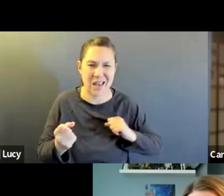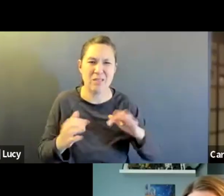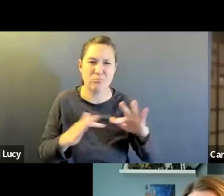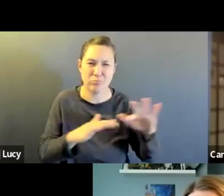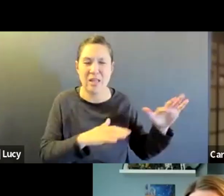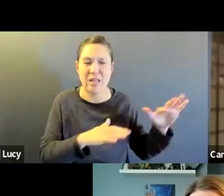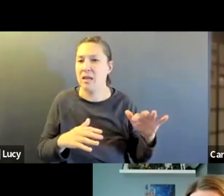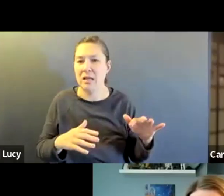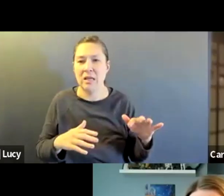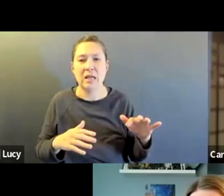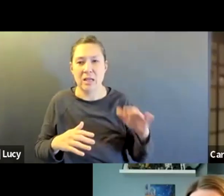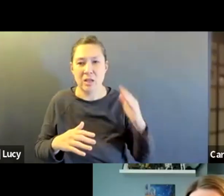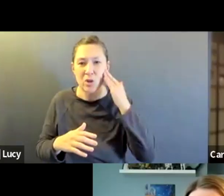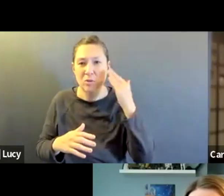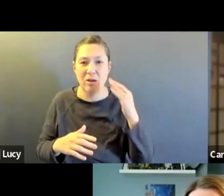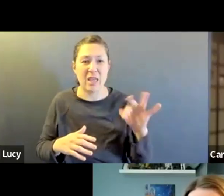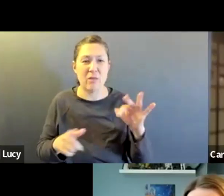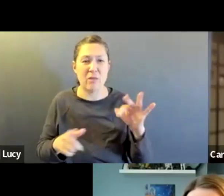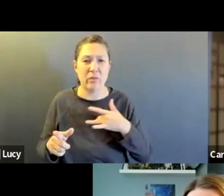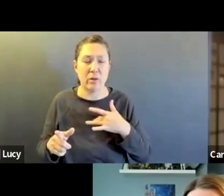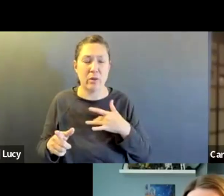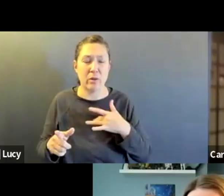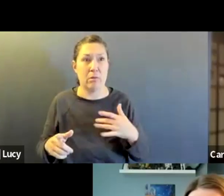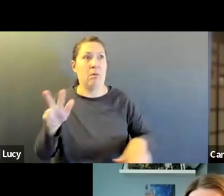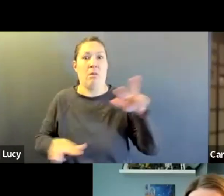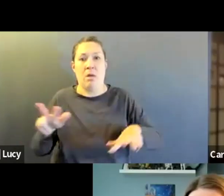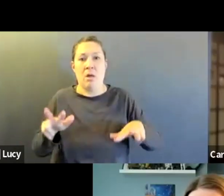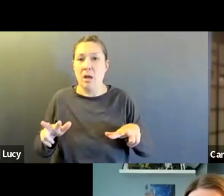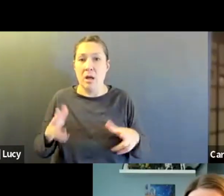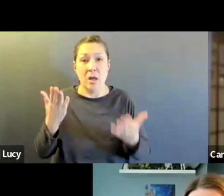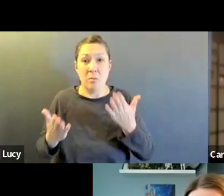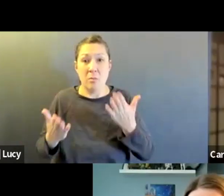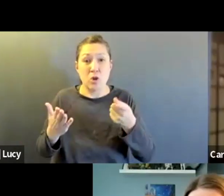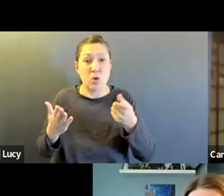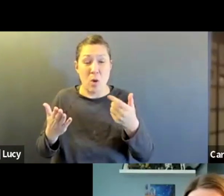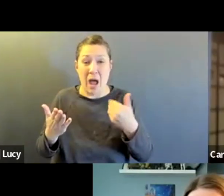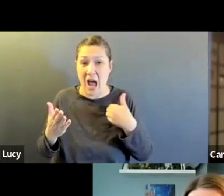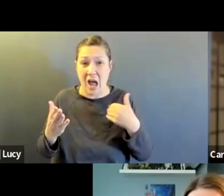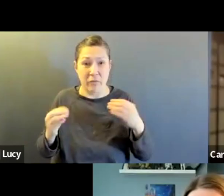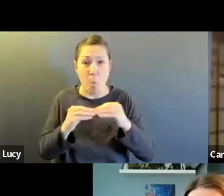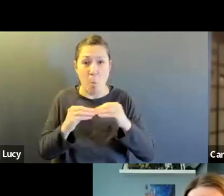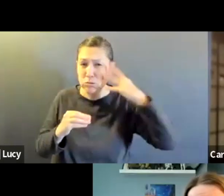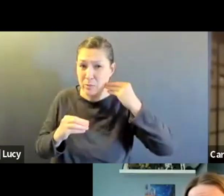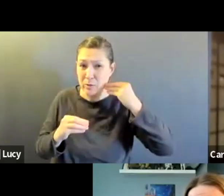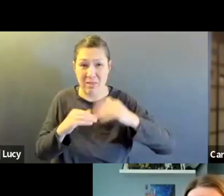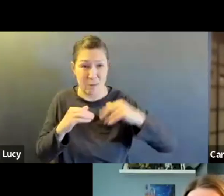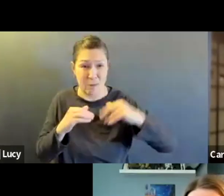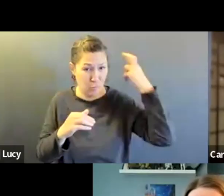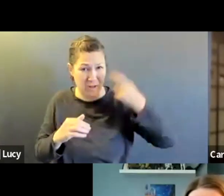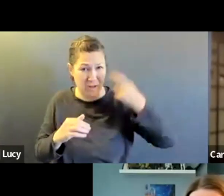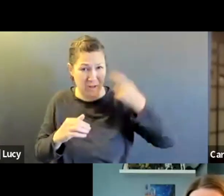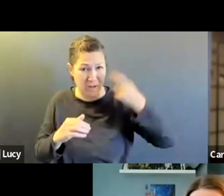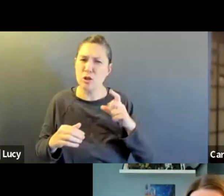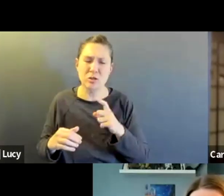think for anyone who might feel like they're new to this, you might actually have more expertise than you give yourself credit for. So just